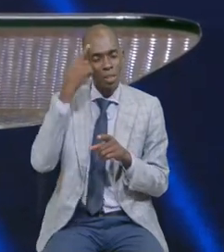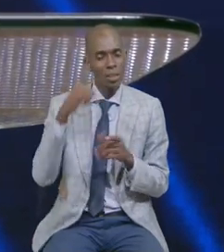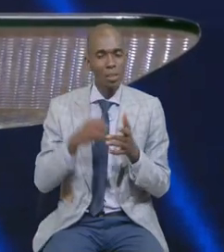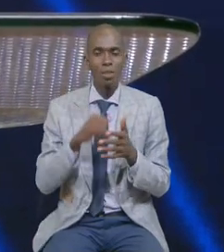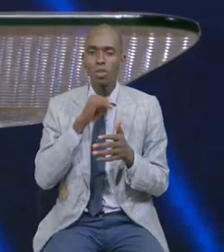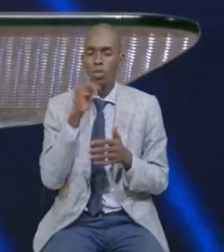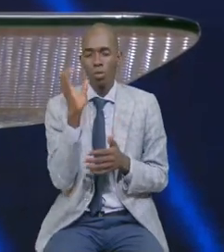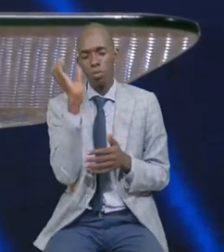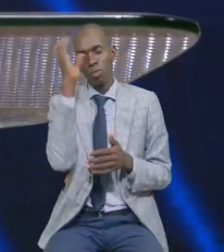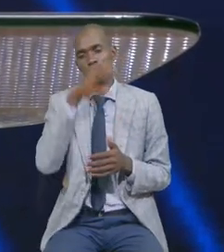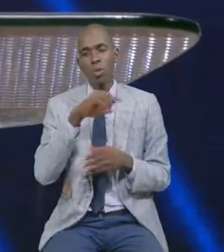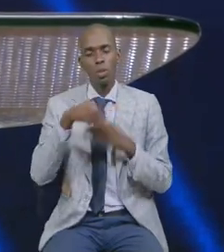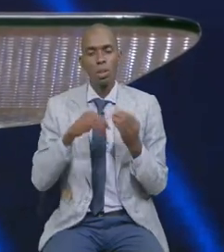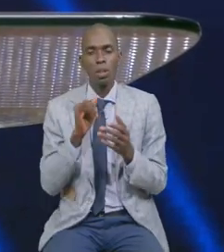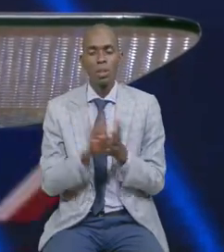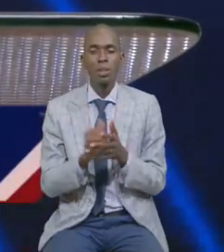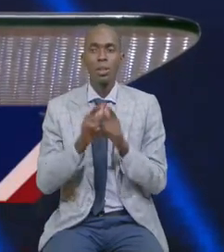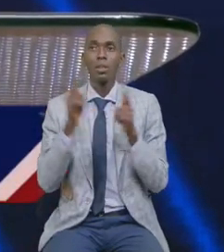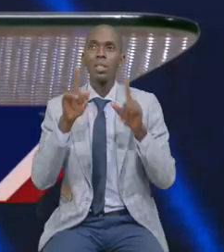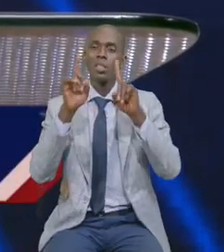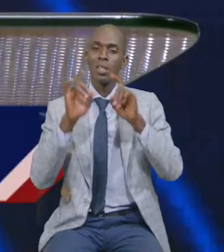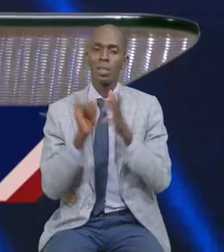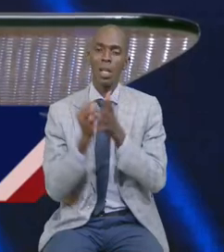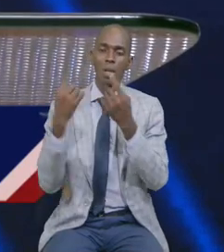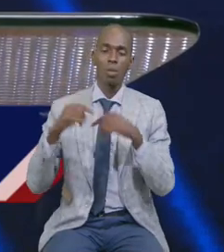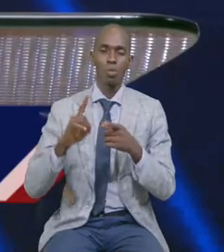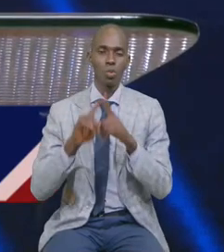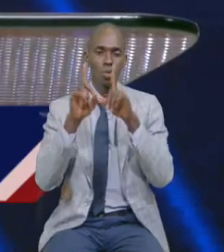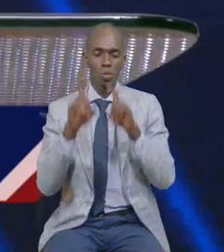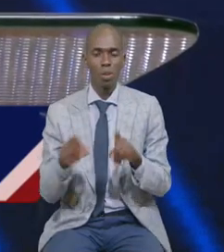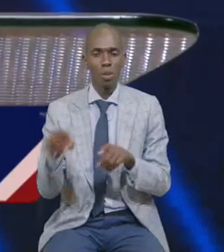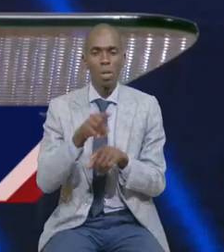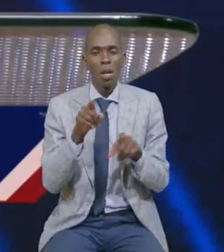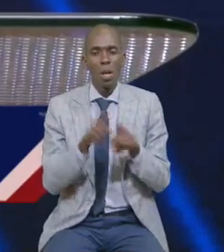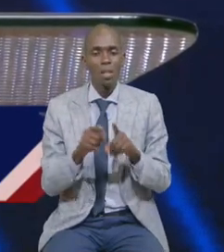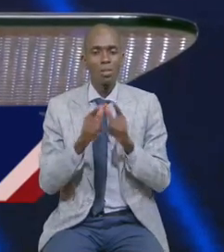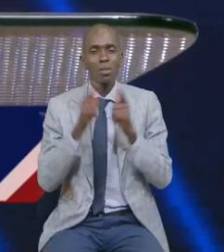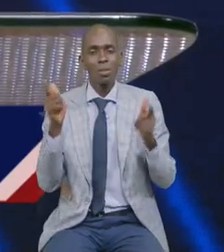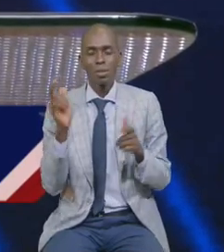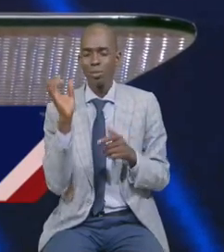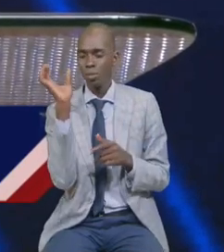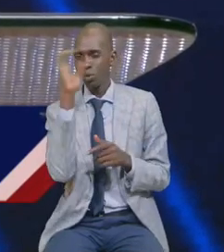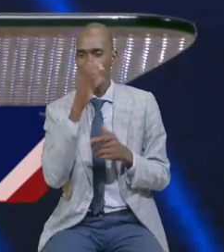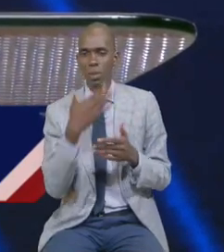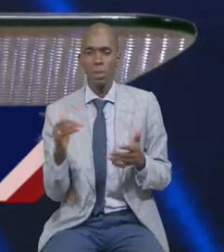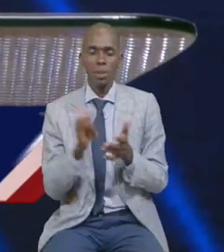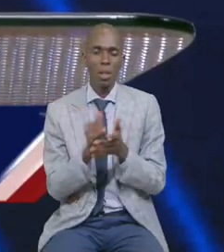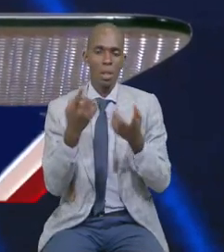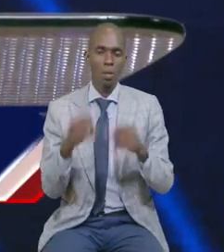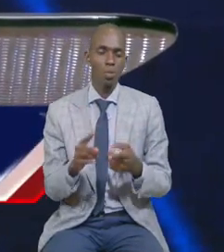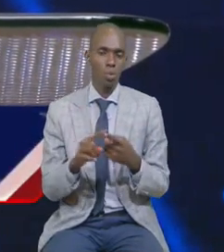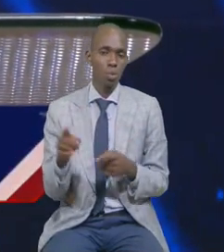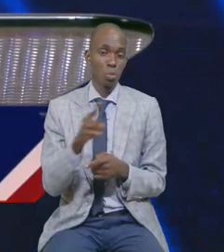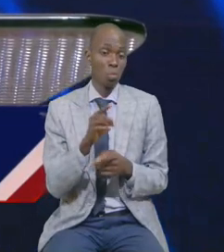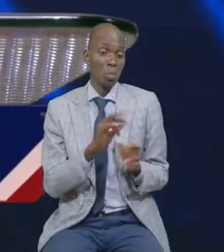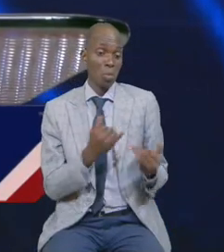is come to try you, as though some strange things happened unto you. Already we have been